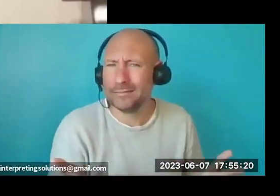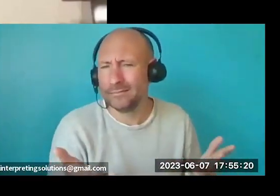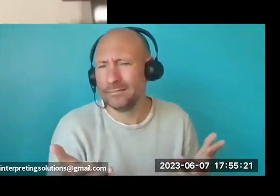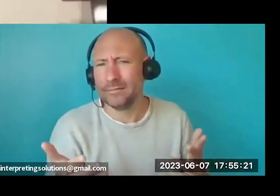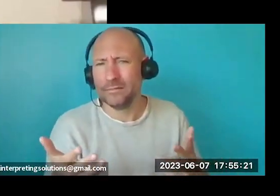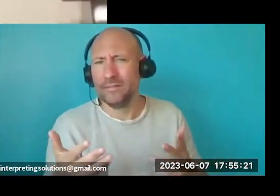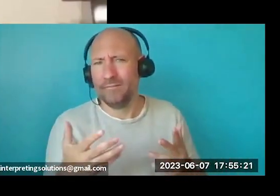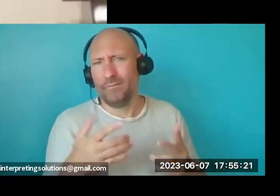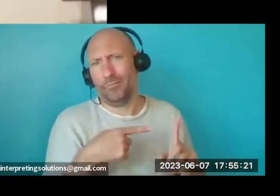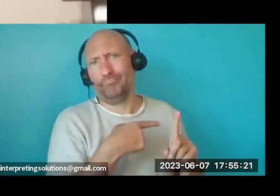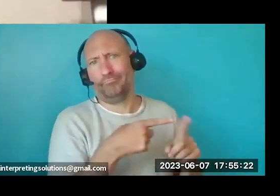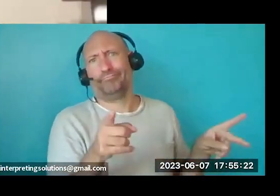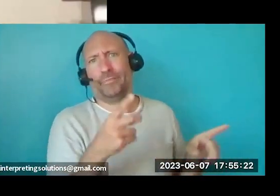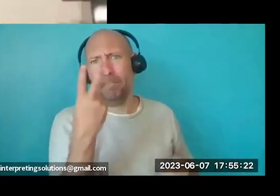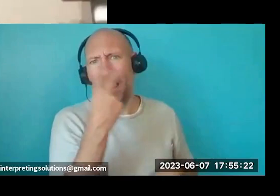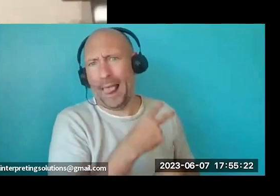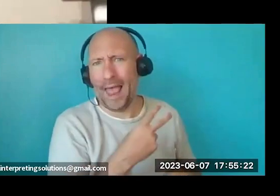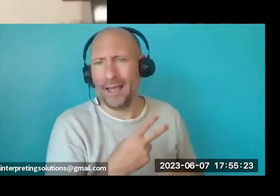for blind people. So